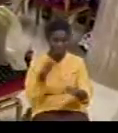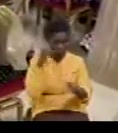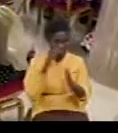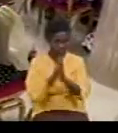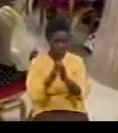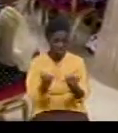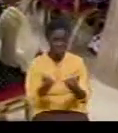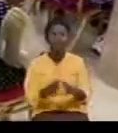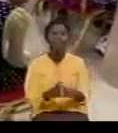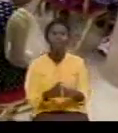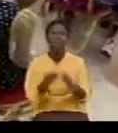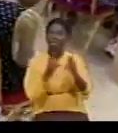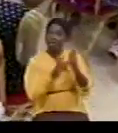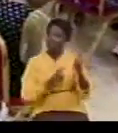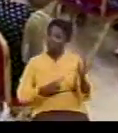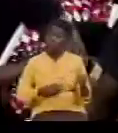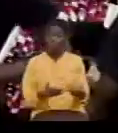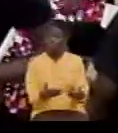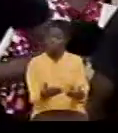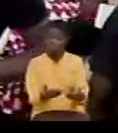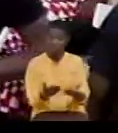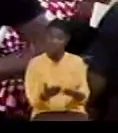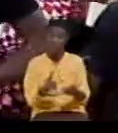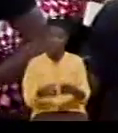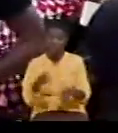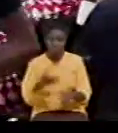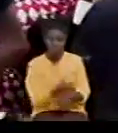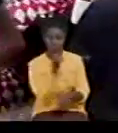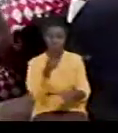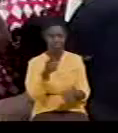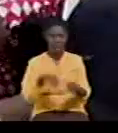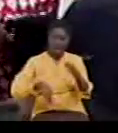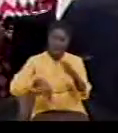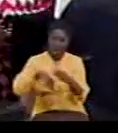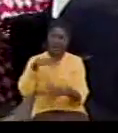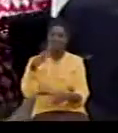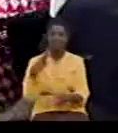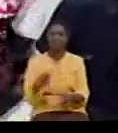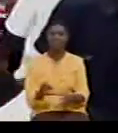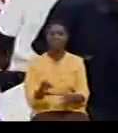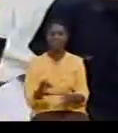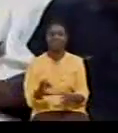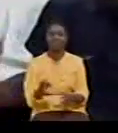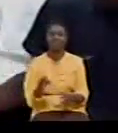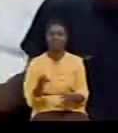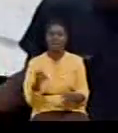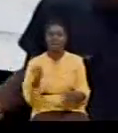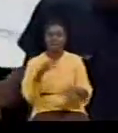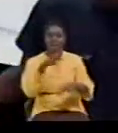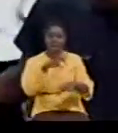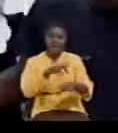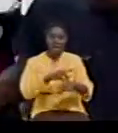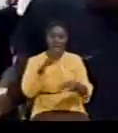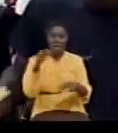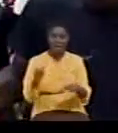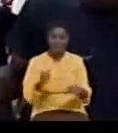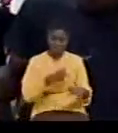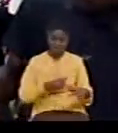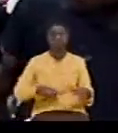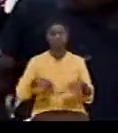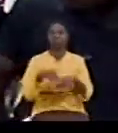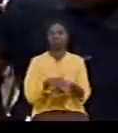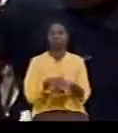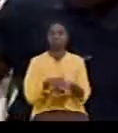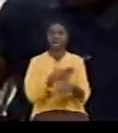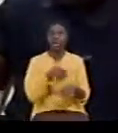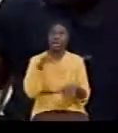Lord wants to take you out of the earthly kingdom, and he wants